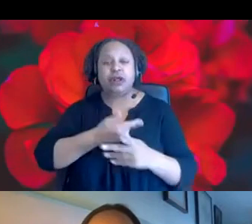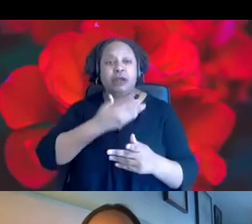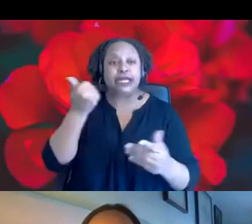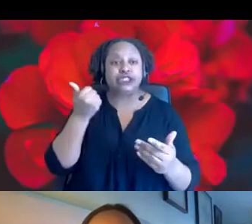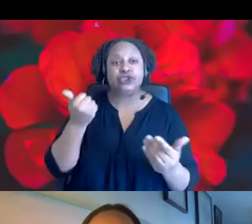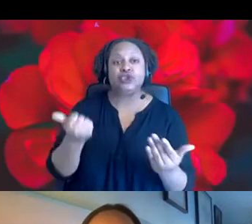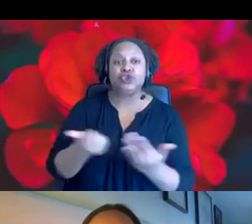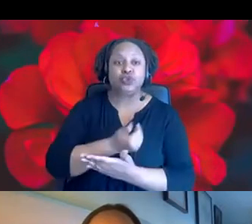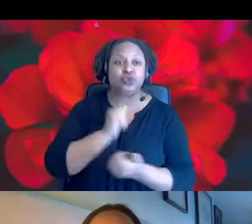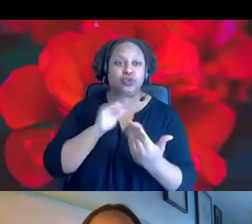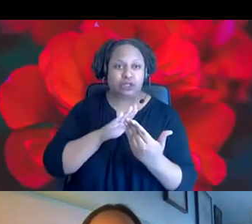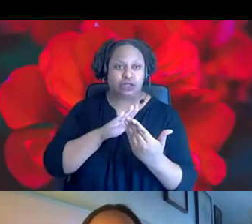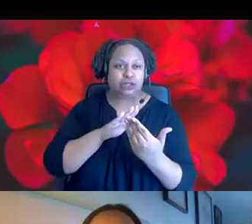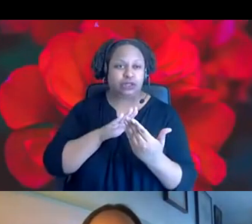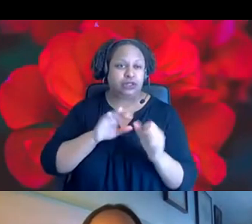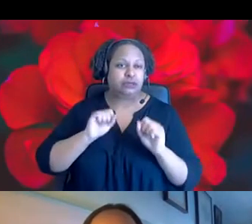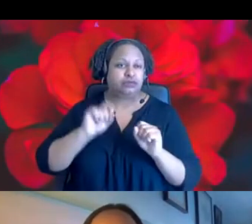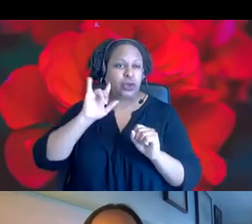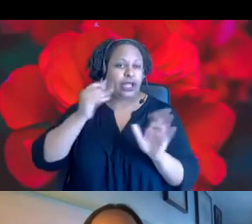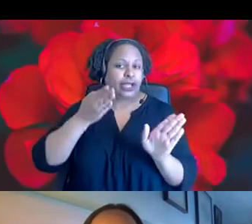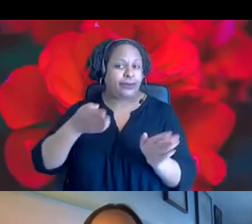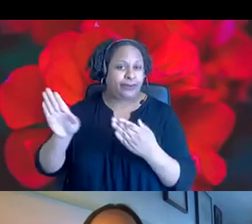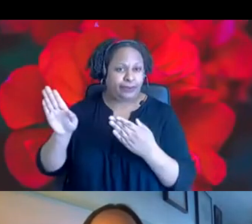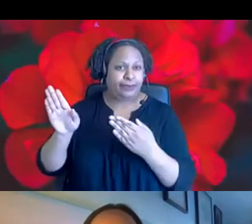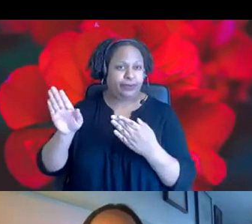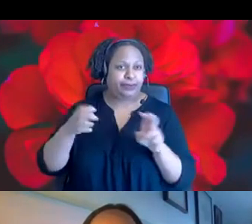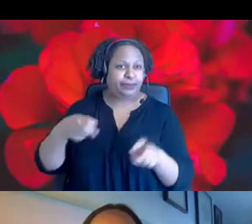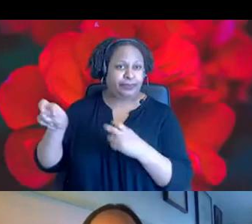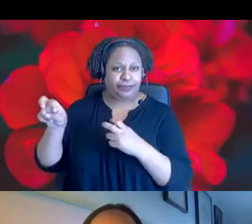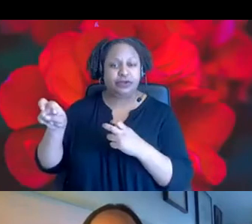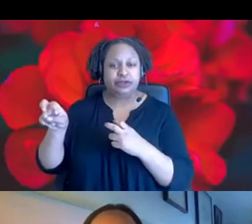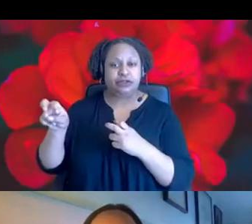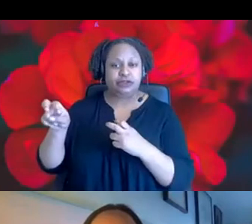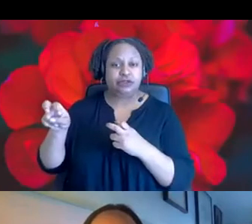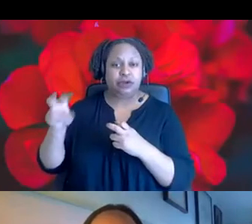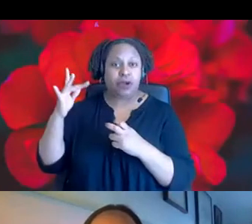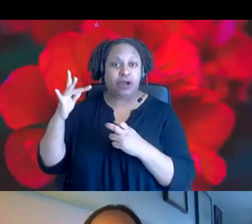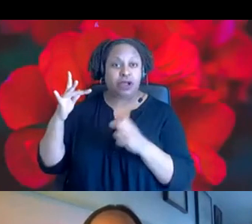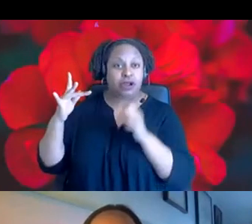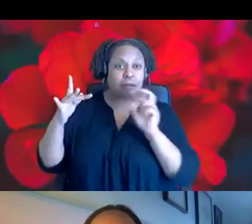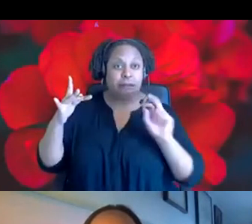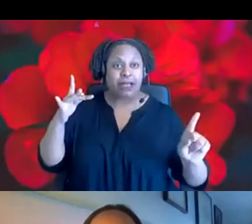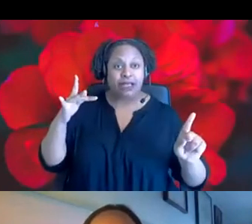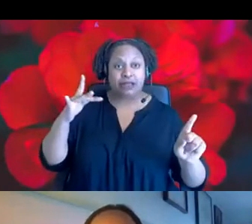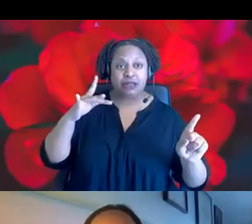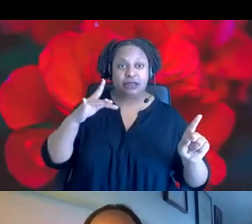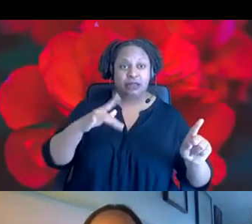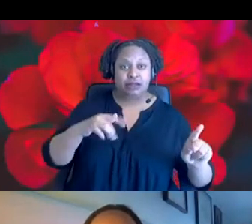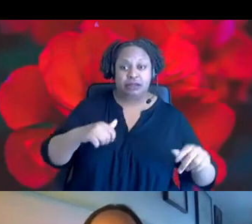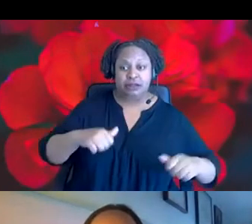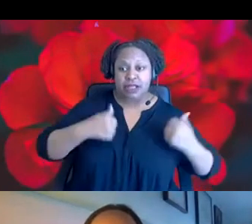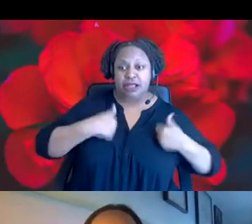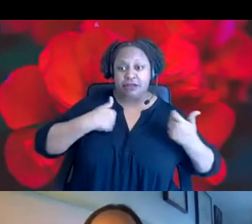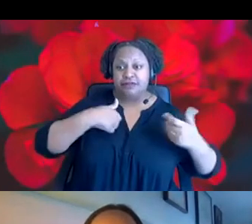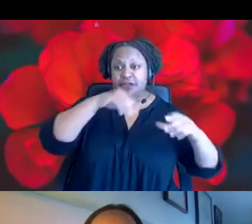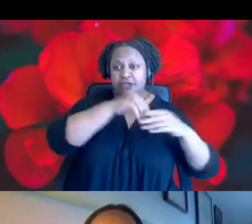way could be, especially when we're thinking about not going back into live spaces for a bit